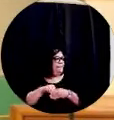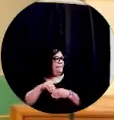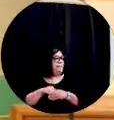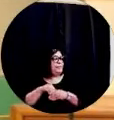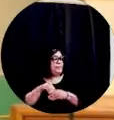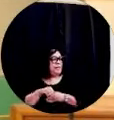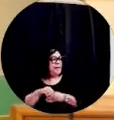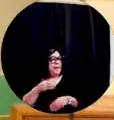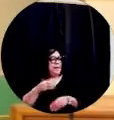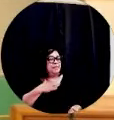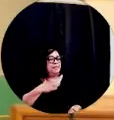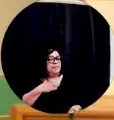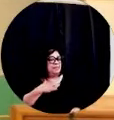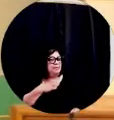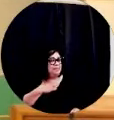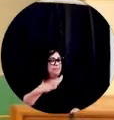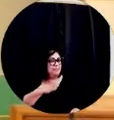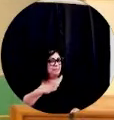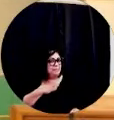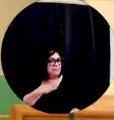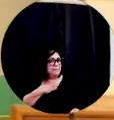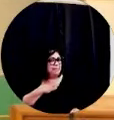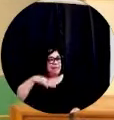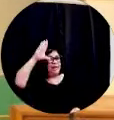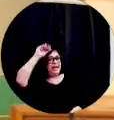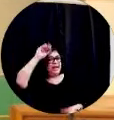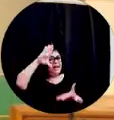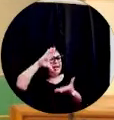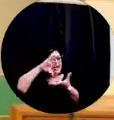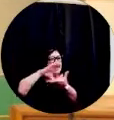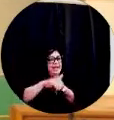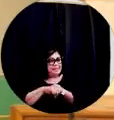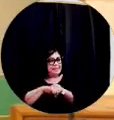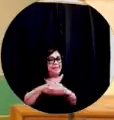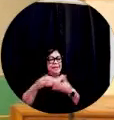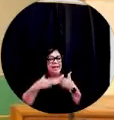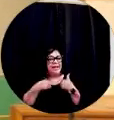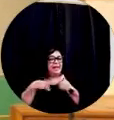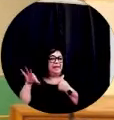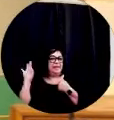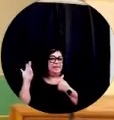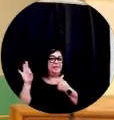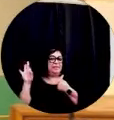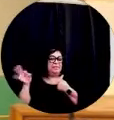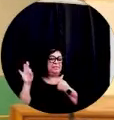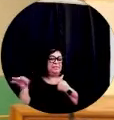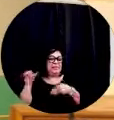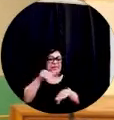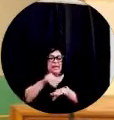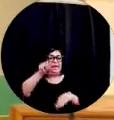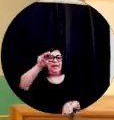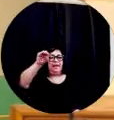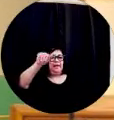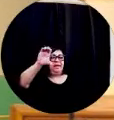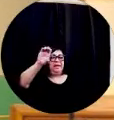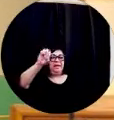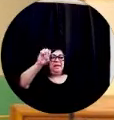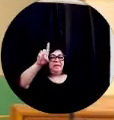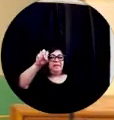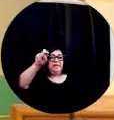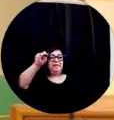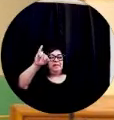the Pastor Lorenzo Glenn, the love of my life. He is at Macedonia, and he